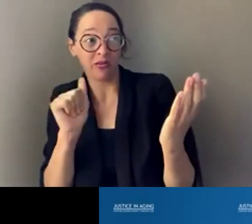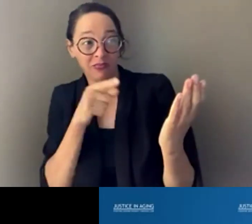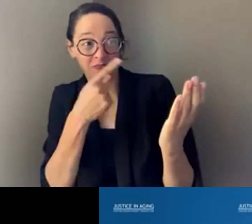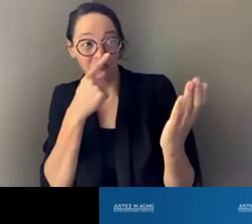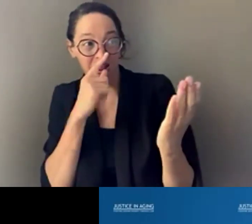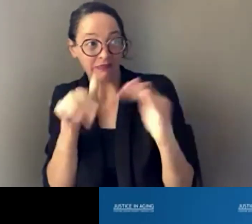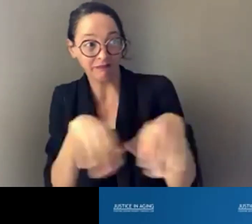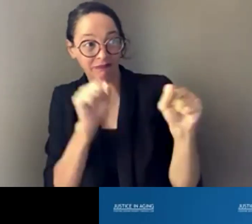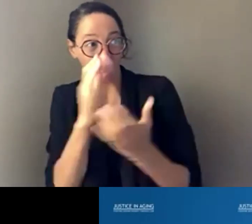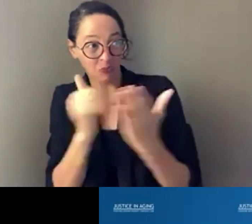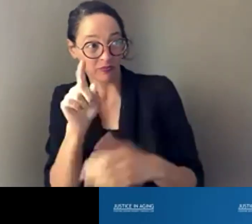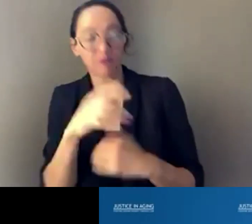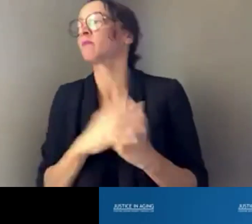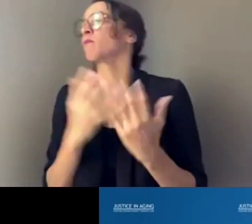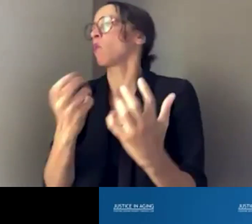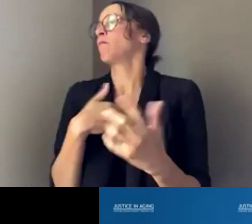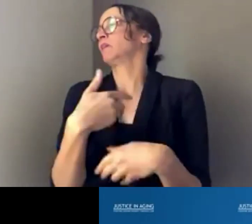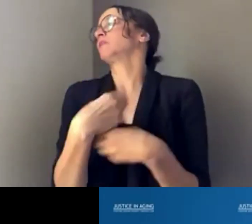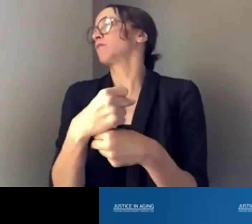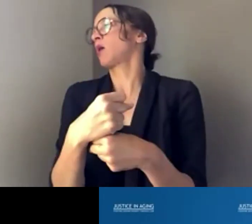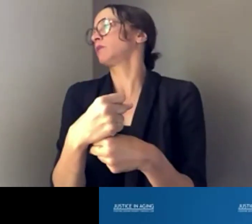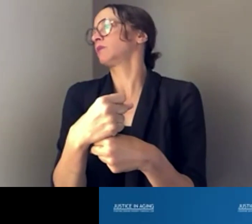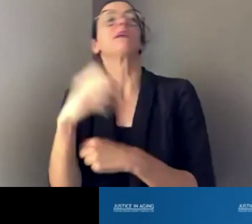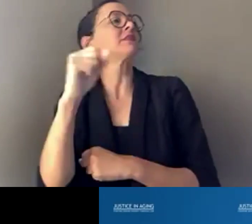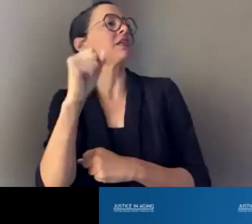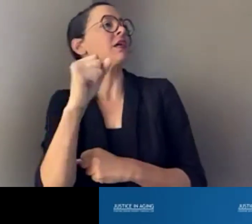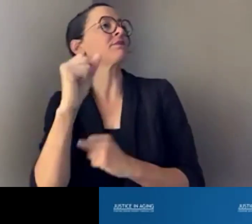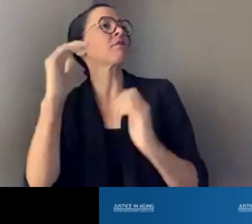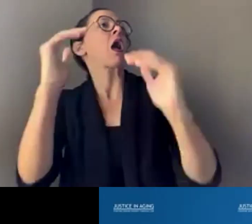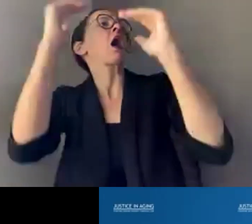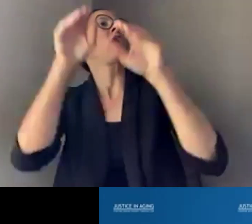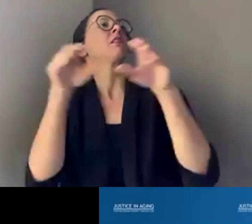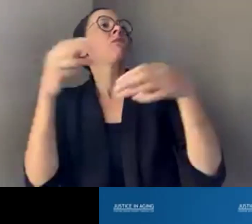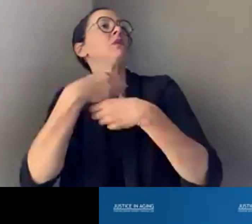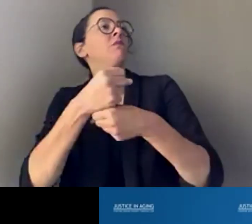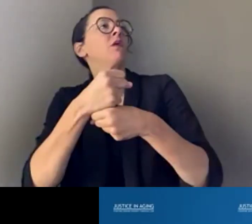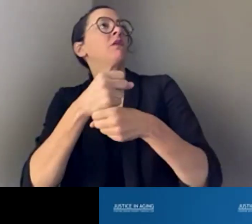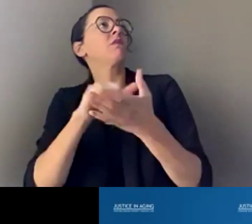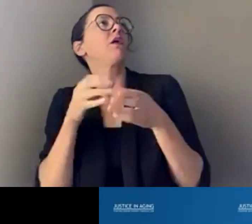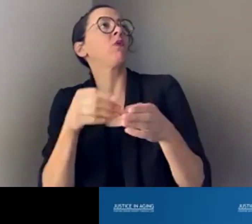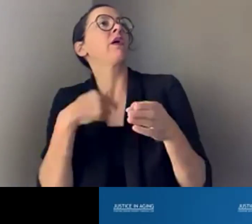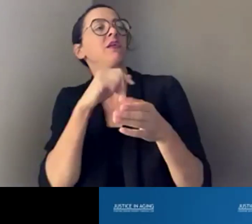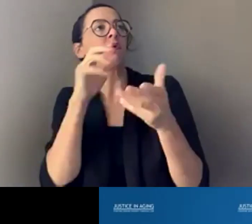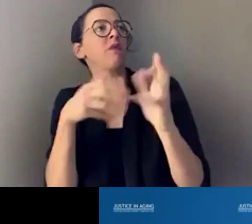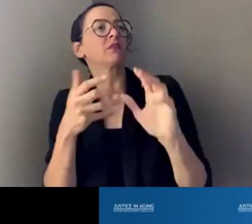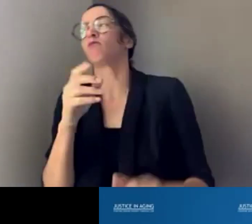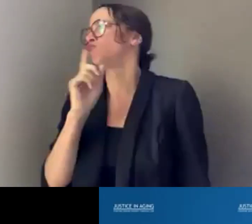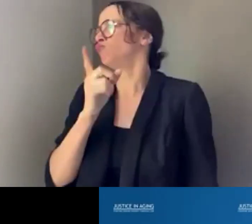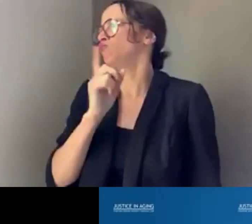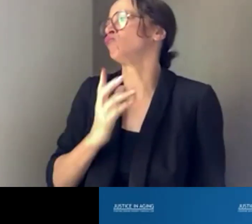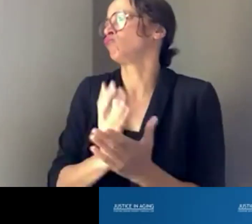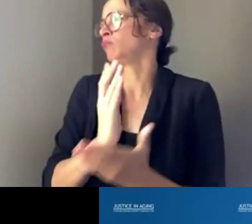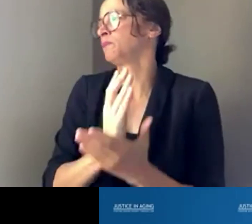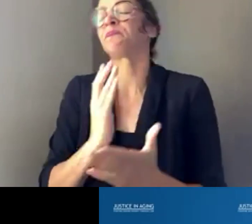Okay, you wanted me to summarize a high level summary, yeah, so I don't mess it up because I don't want to. All right. Highest level summary number